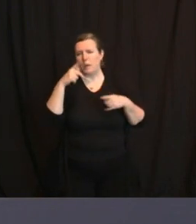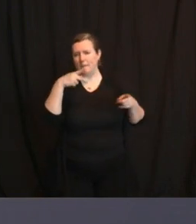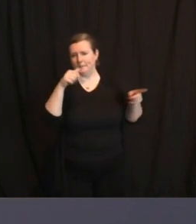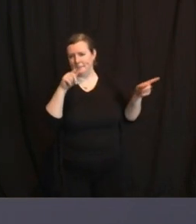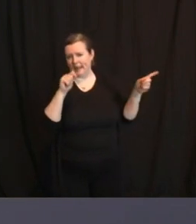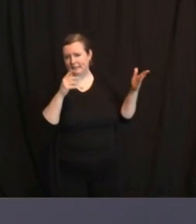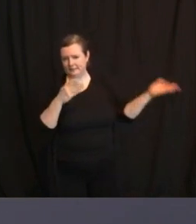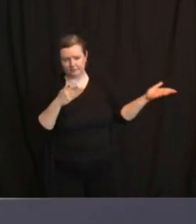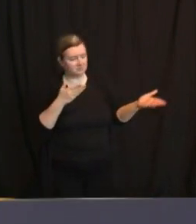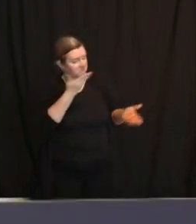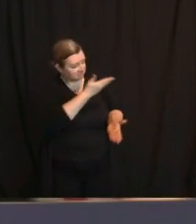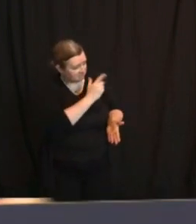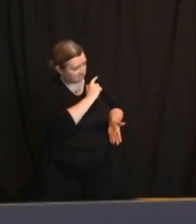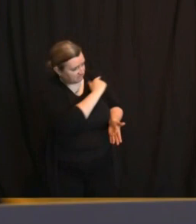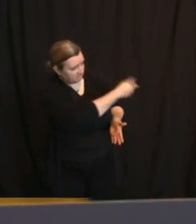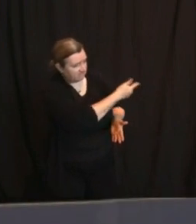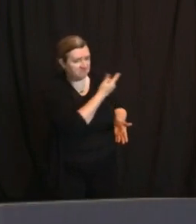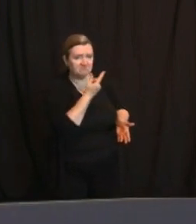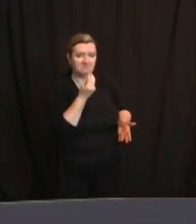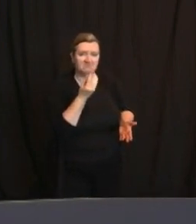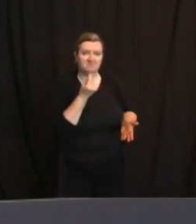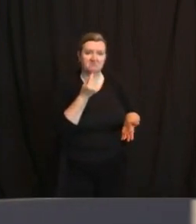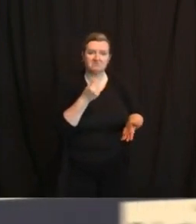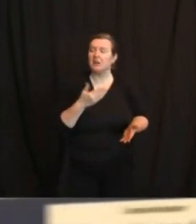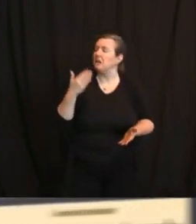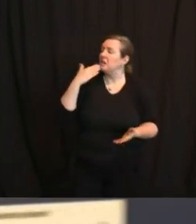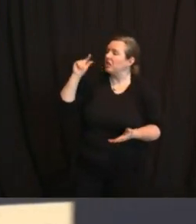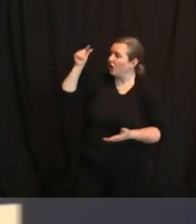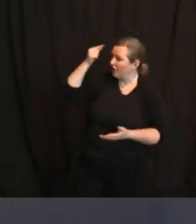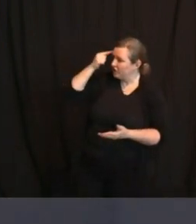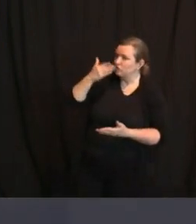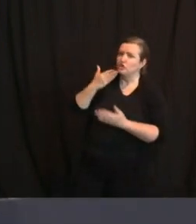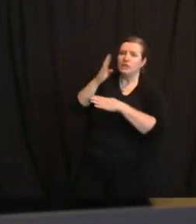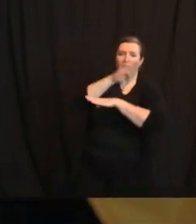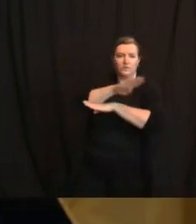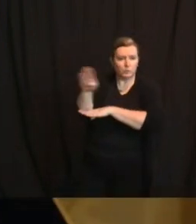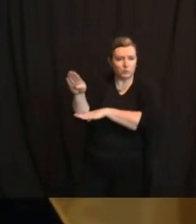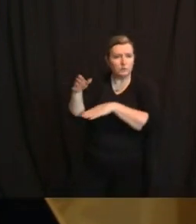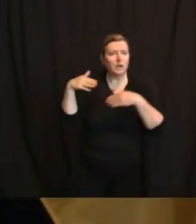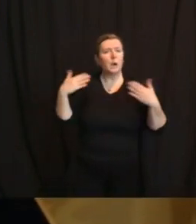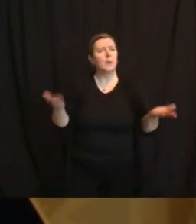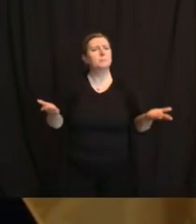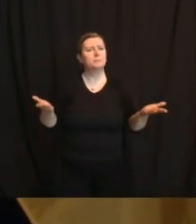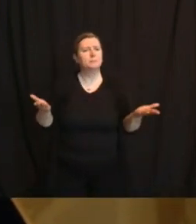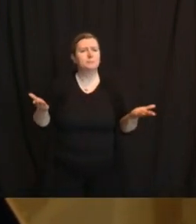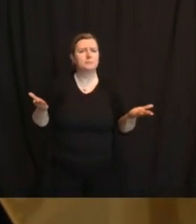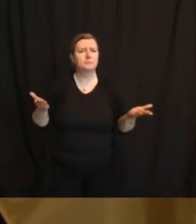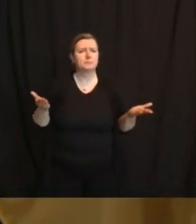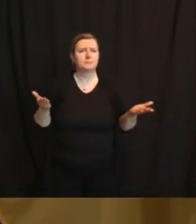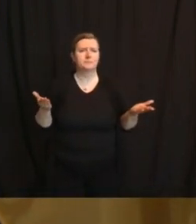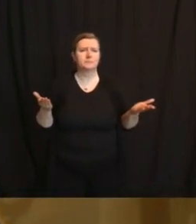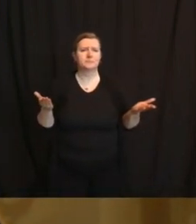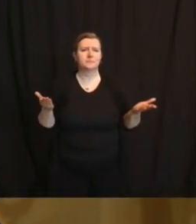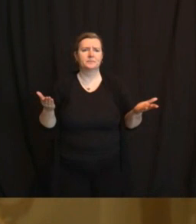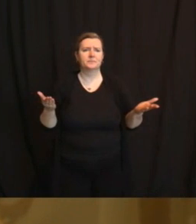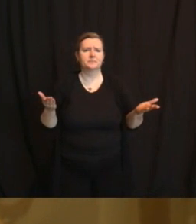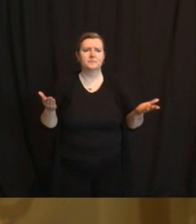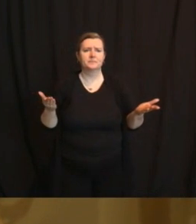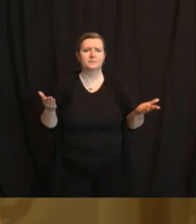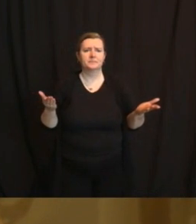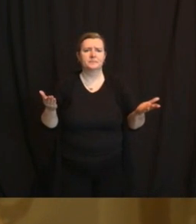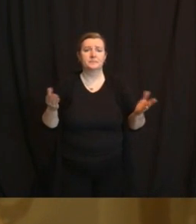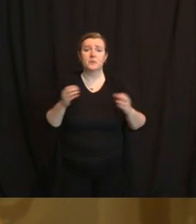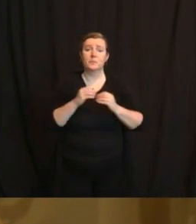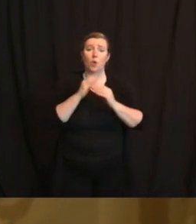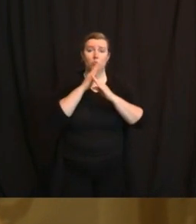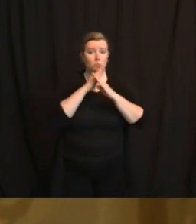you got, Pat? God bless you. Thanks, Governor. Good afternoon. Probably one of the more, if I can use the Q word in law enforcement, one of the more quiet